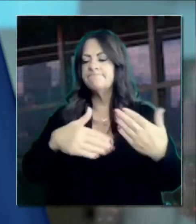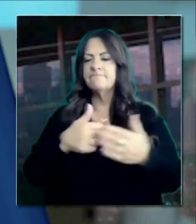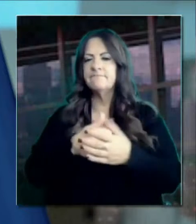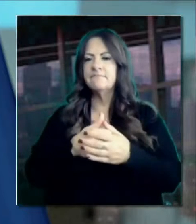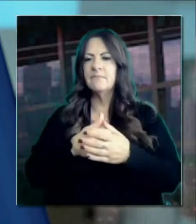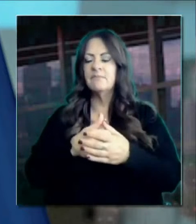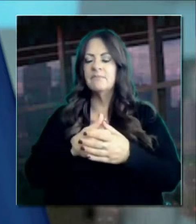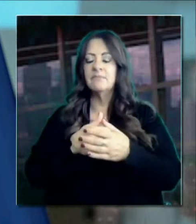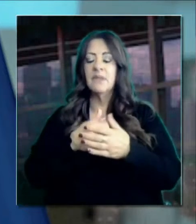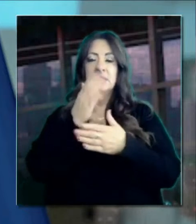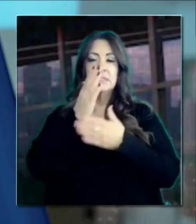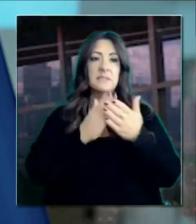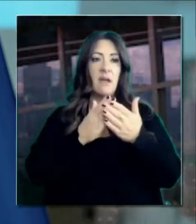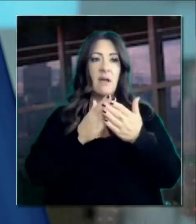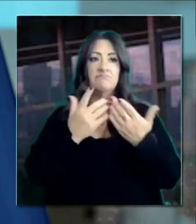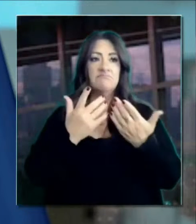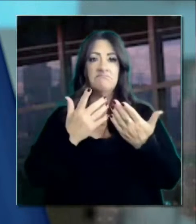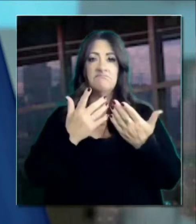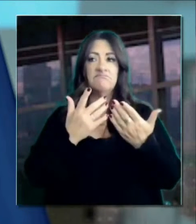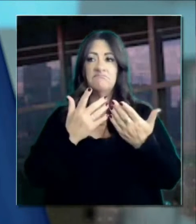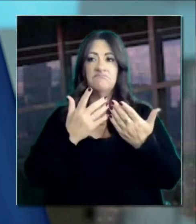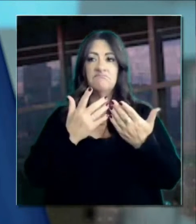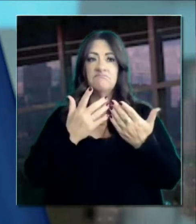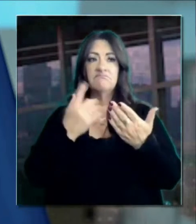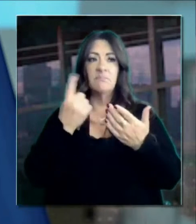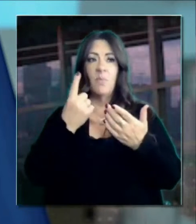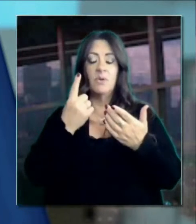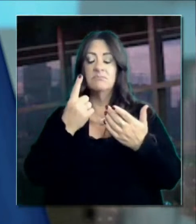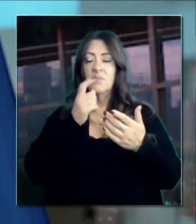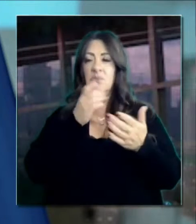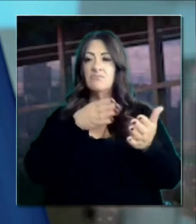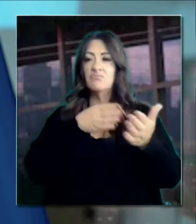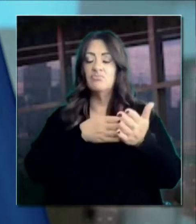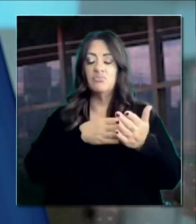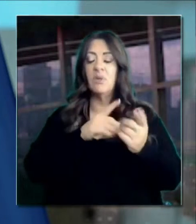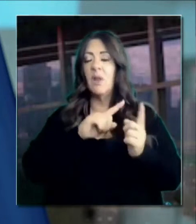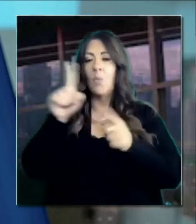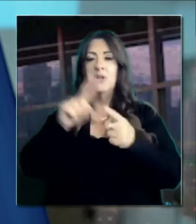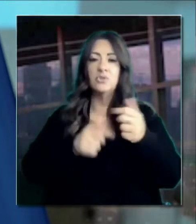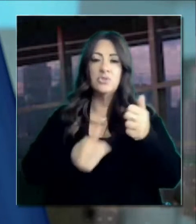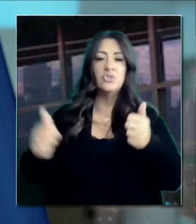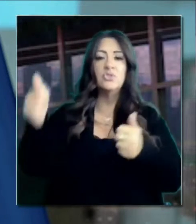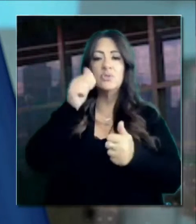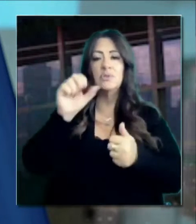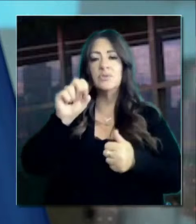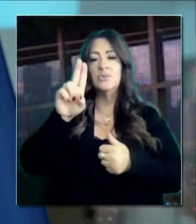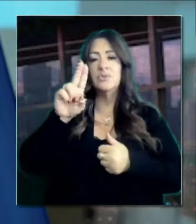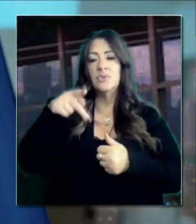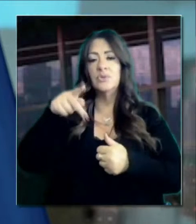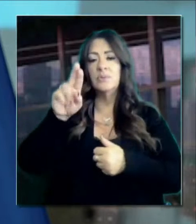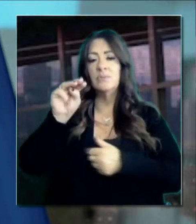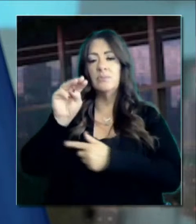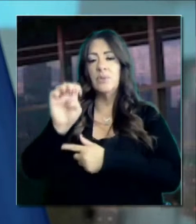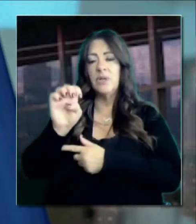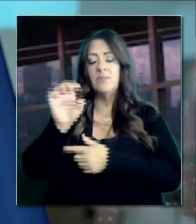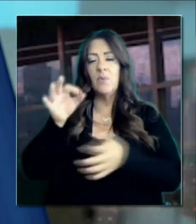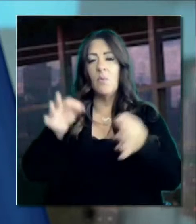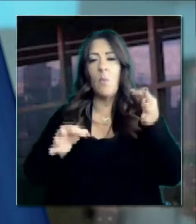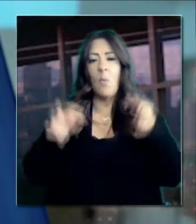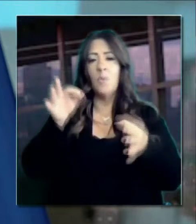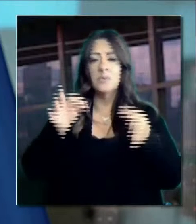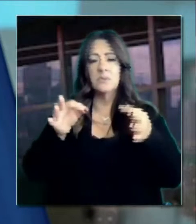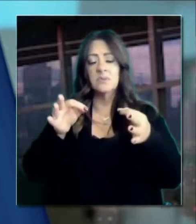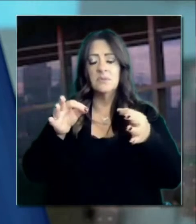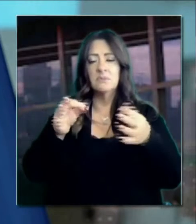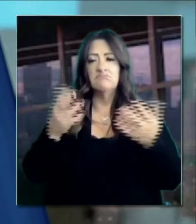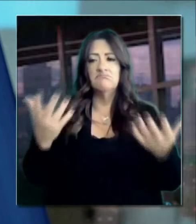Court, including Justice Roberts himself, that squared support for one of our orders that we put